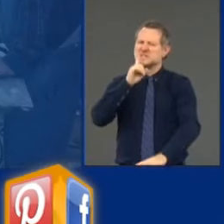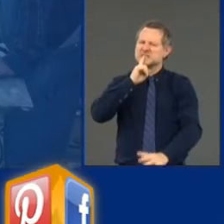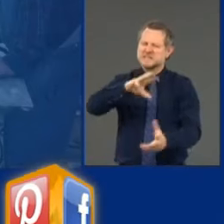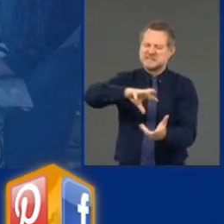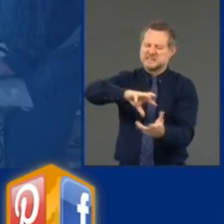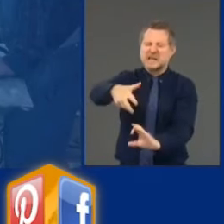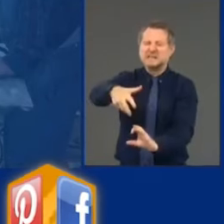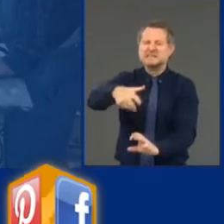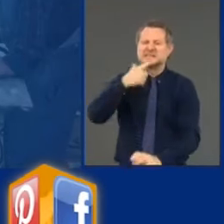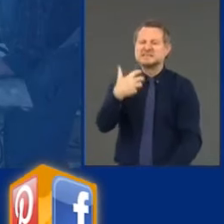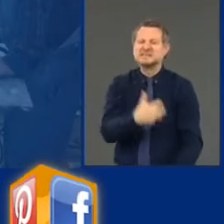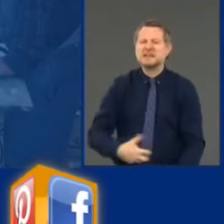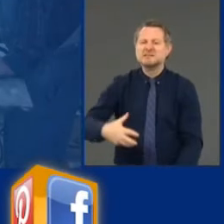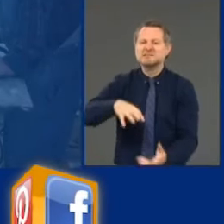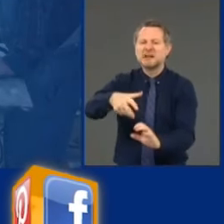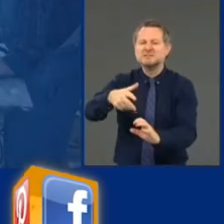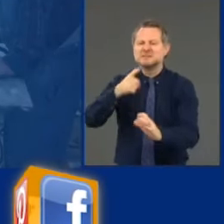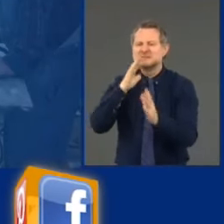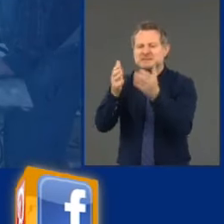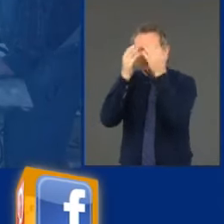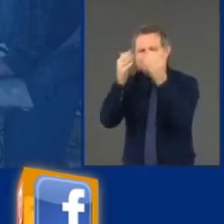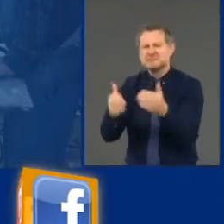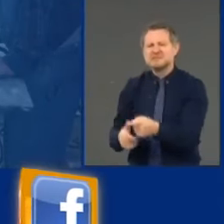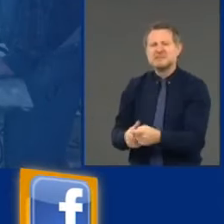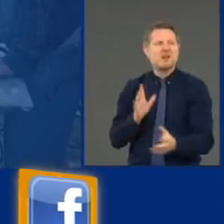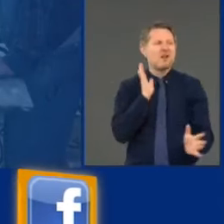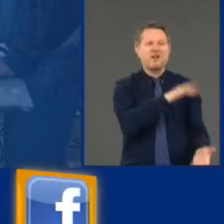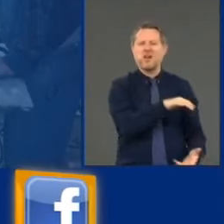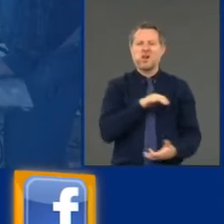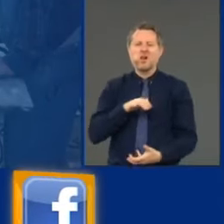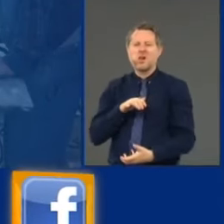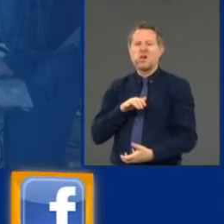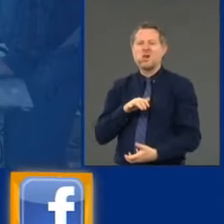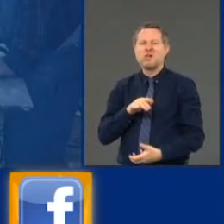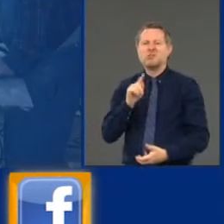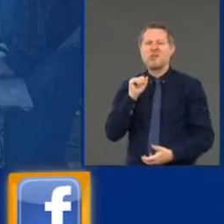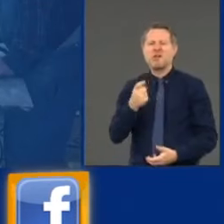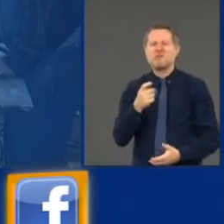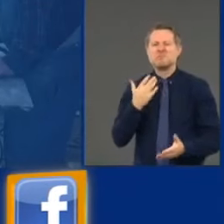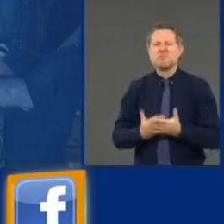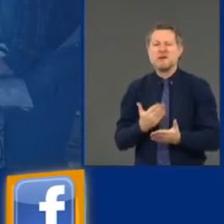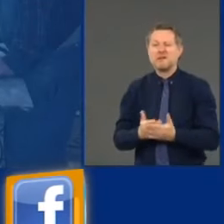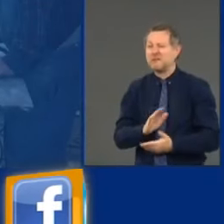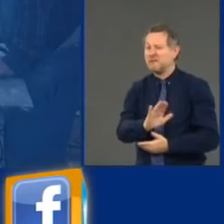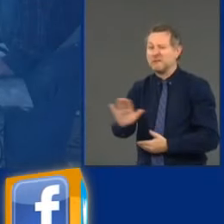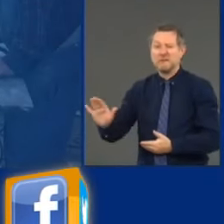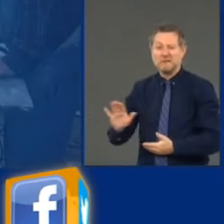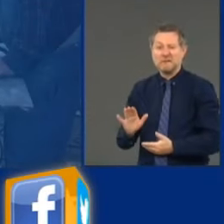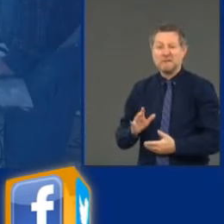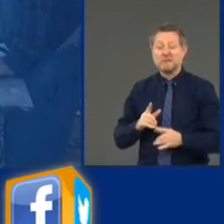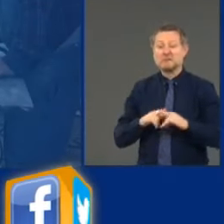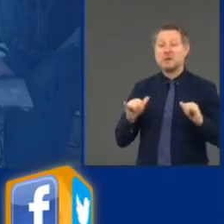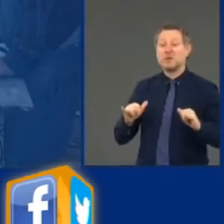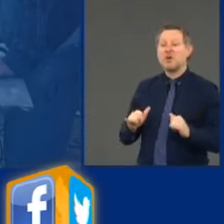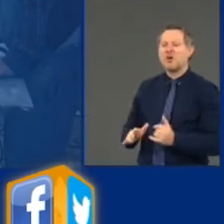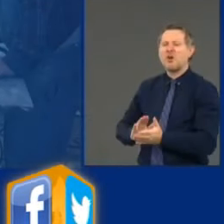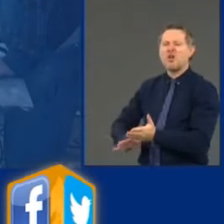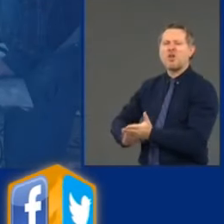took taxpayer dollars and then laid off workers and